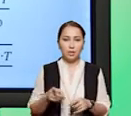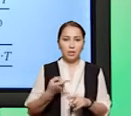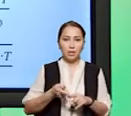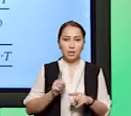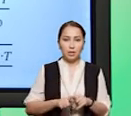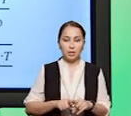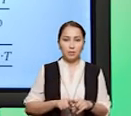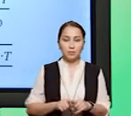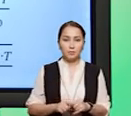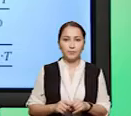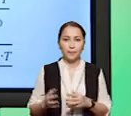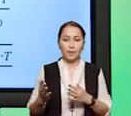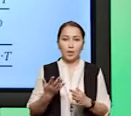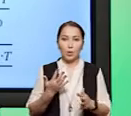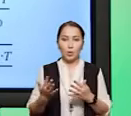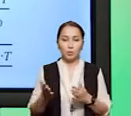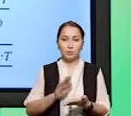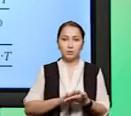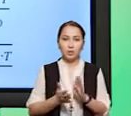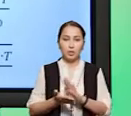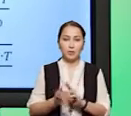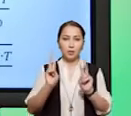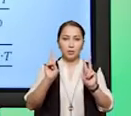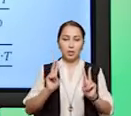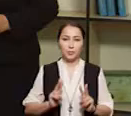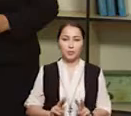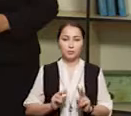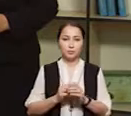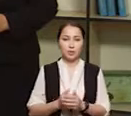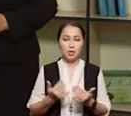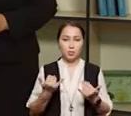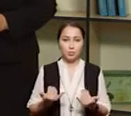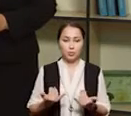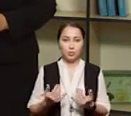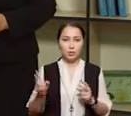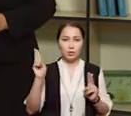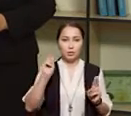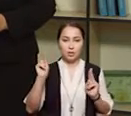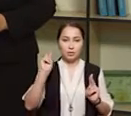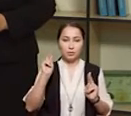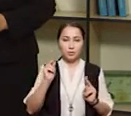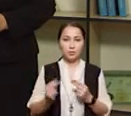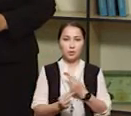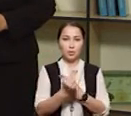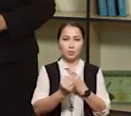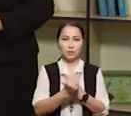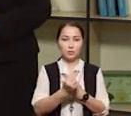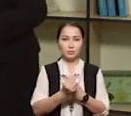shu hodisalarni va qoidalarni isbotlarini bugungi darsimizda